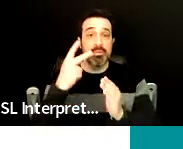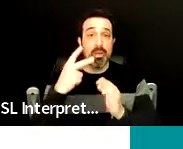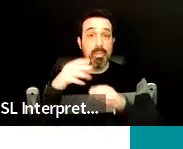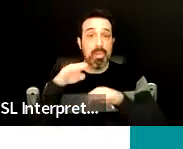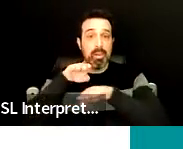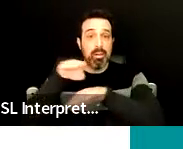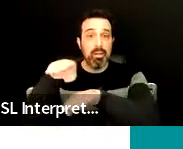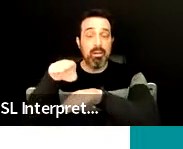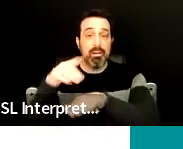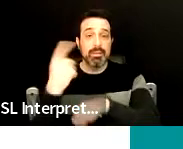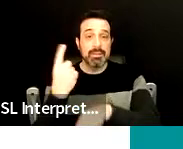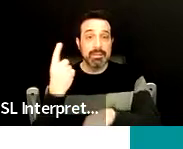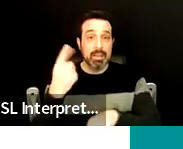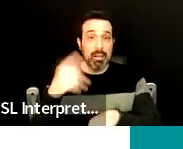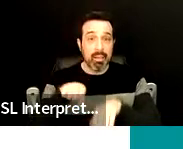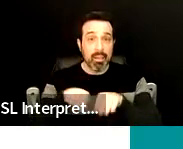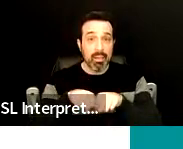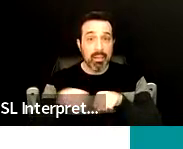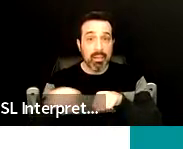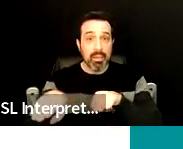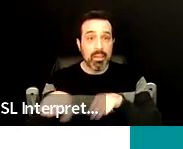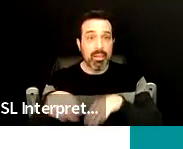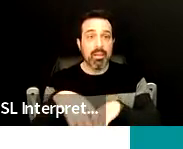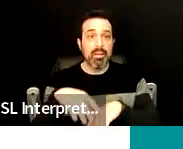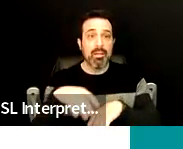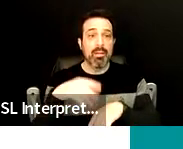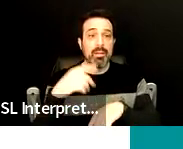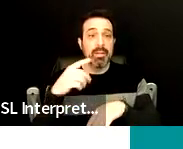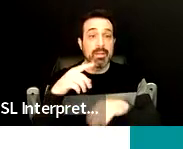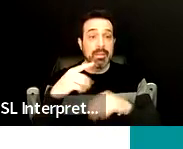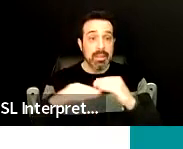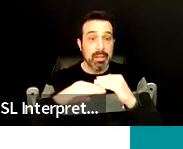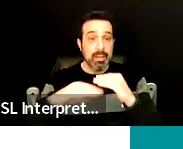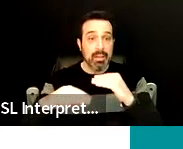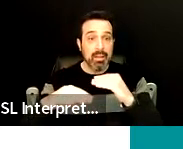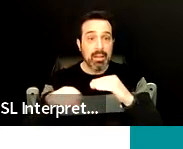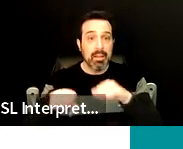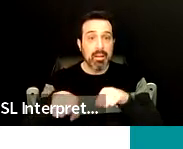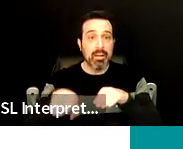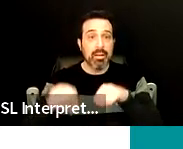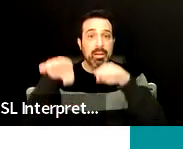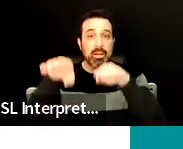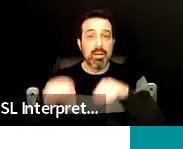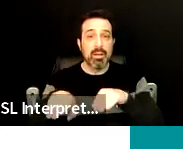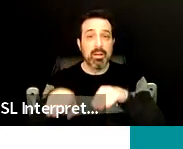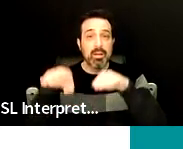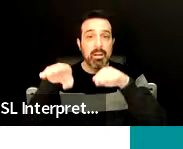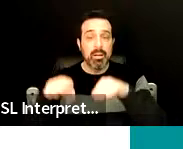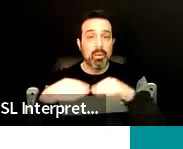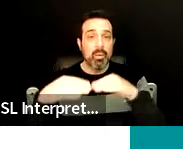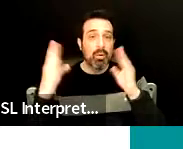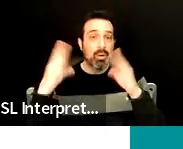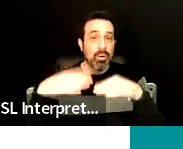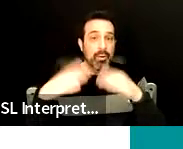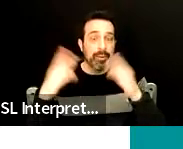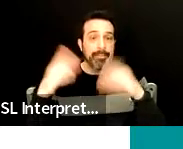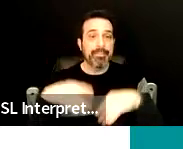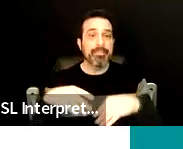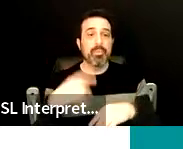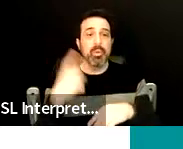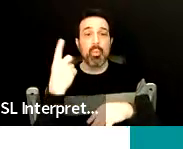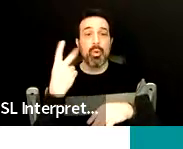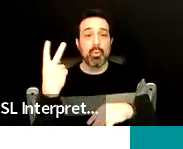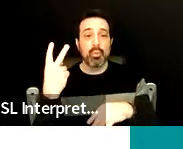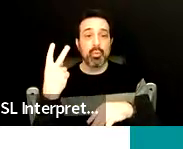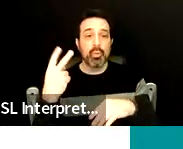single level fixed, single level with a movable span over the primary navigation channel. the 1 or 2 auxiliary lane